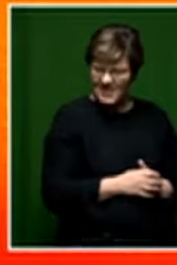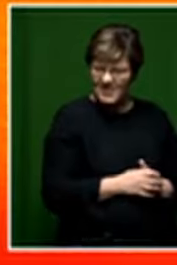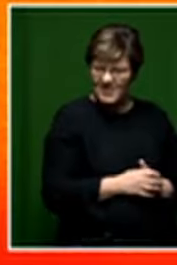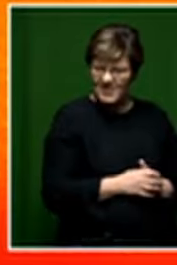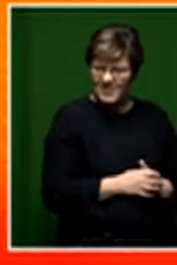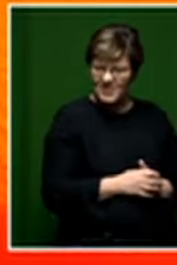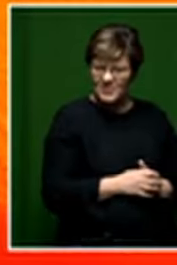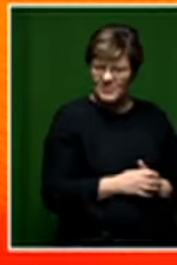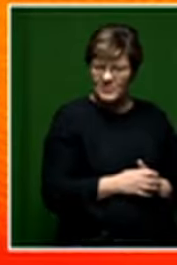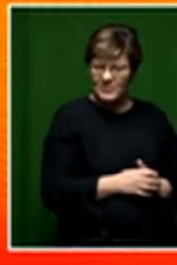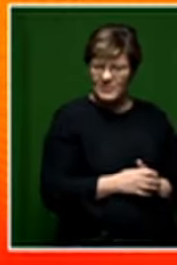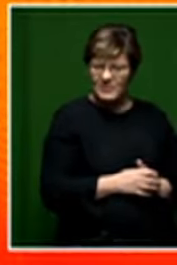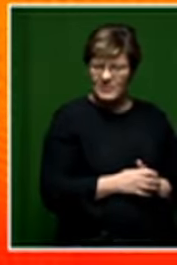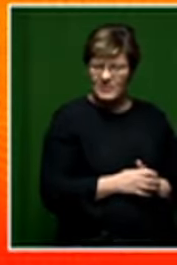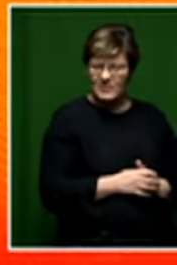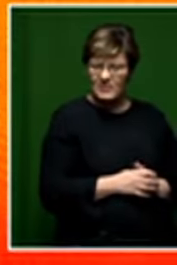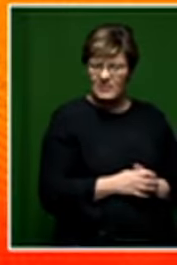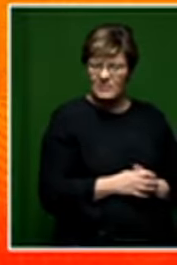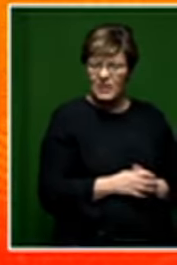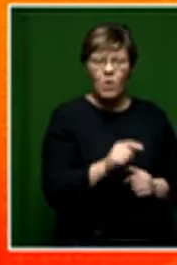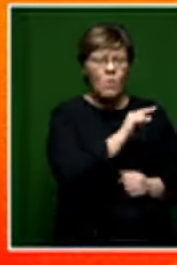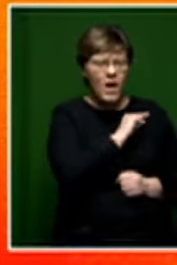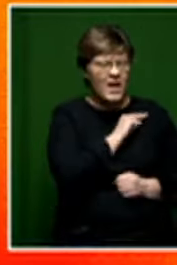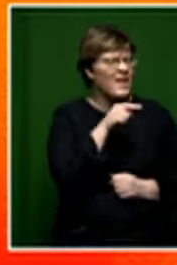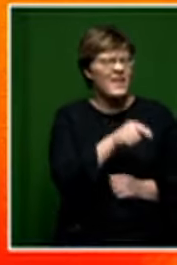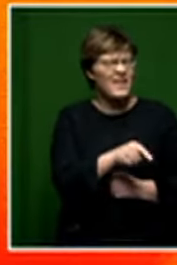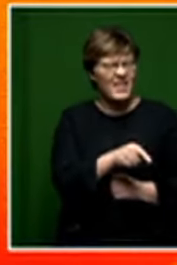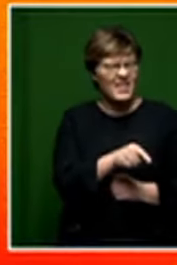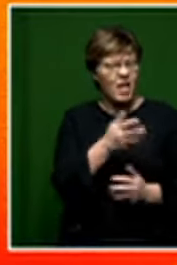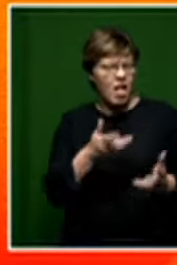in greater depth, perhaps, what the reasons are for the hesitancy.